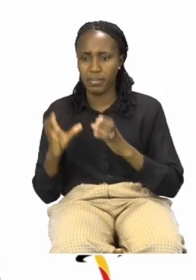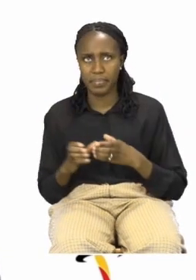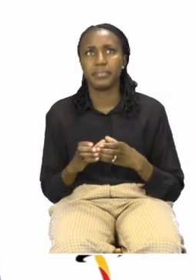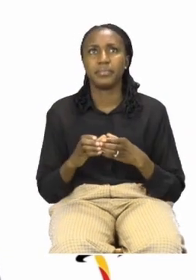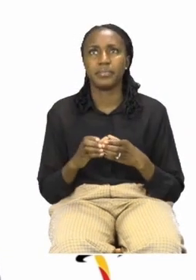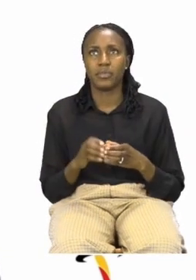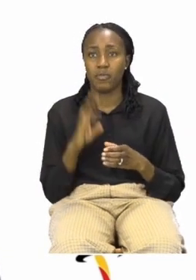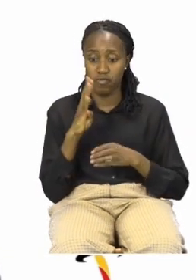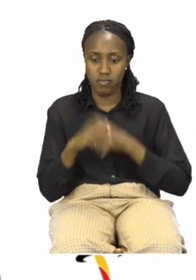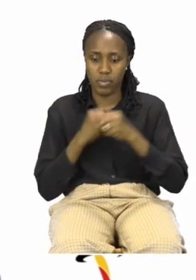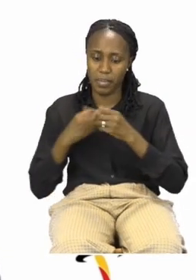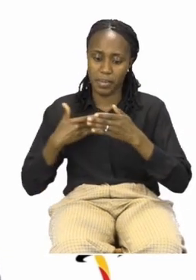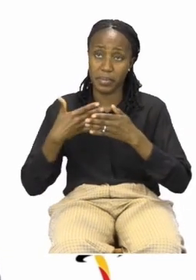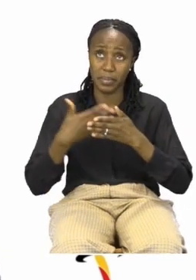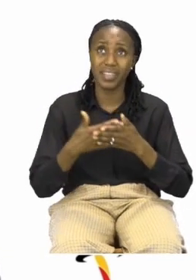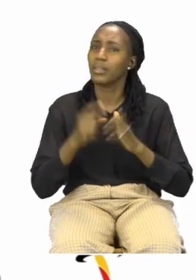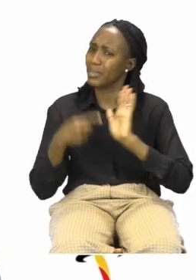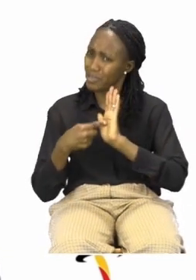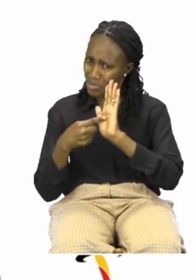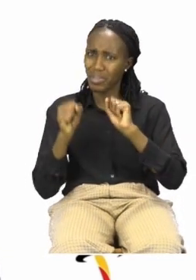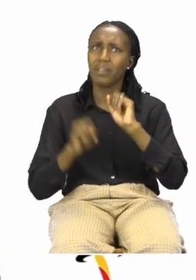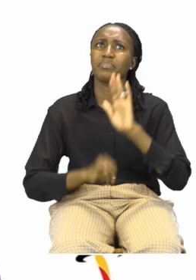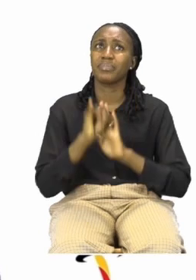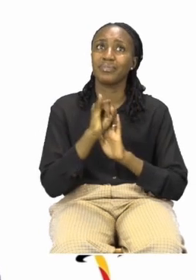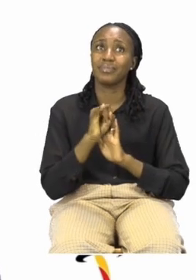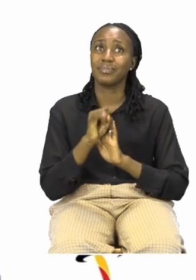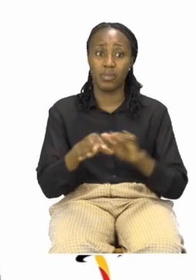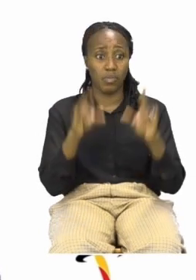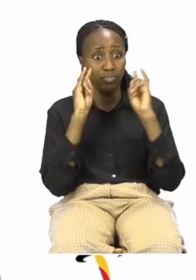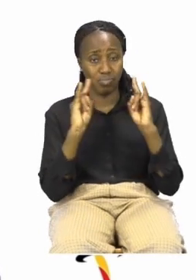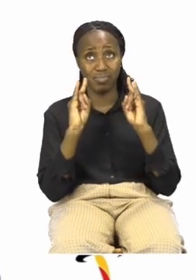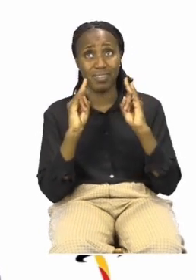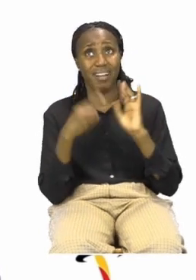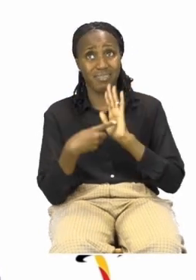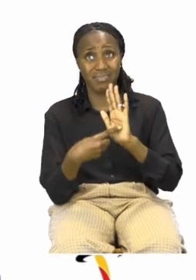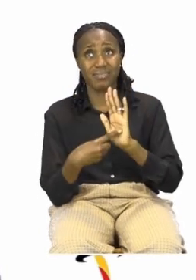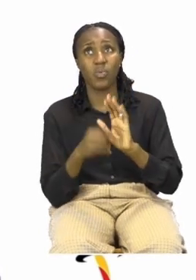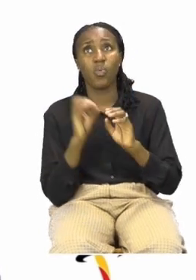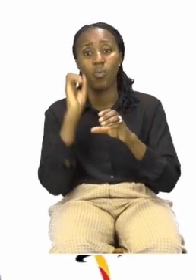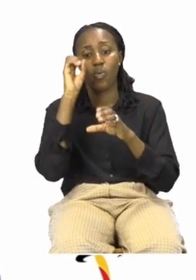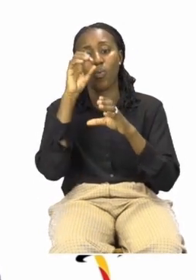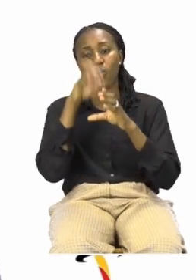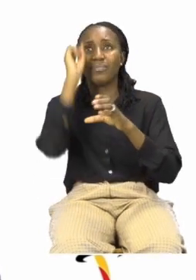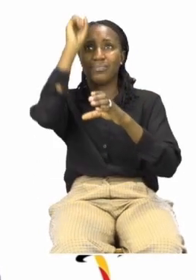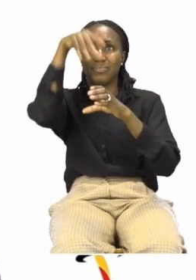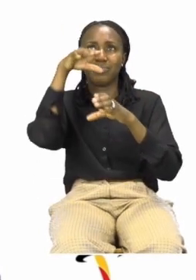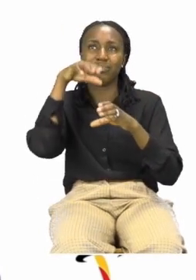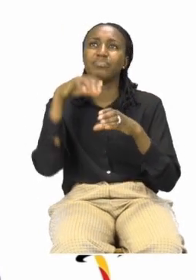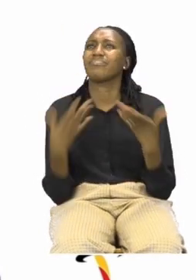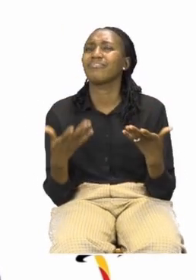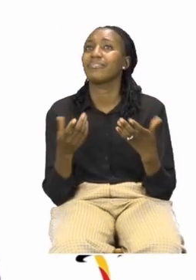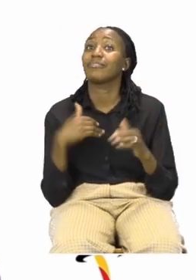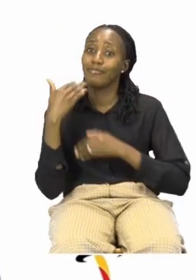years. They must prove themselves. If you're from football, prove yourself. If you're from netball, prove yourself. Because come after